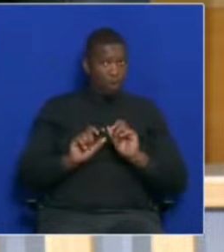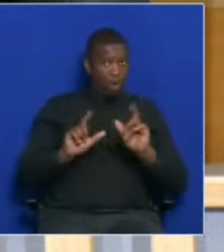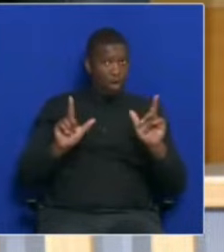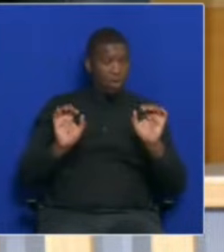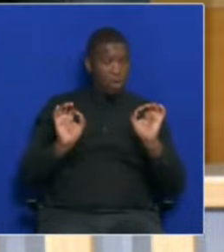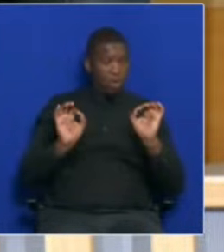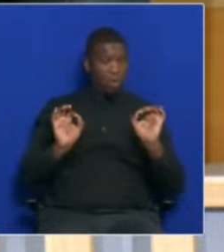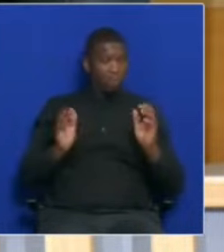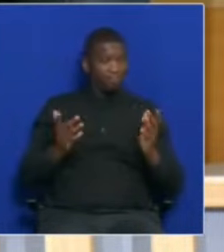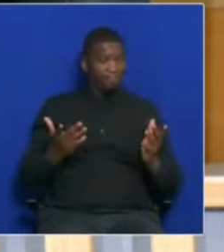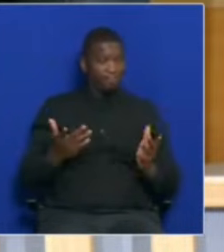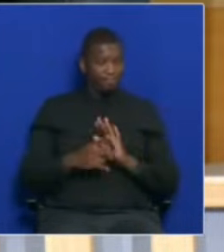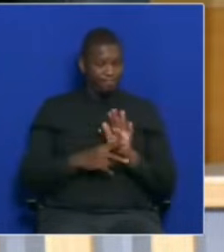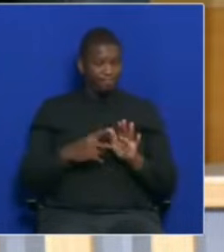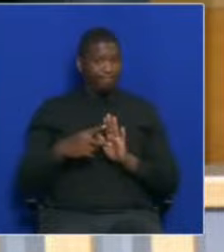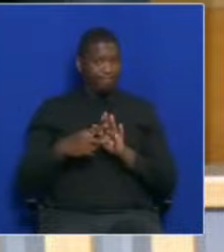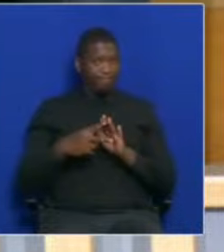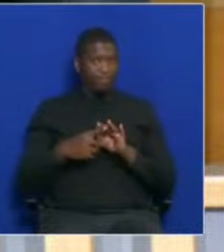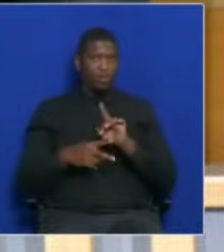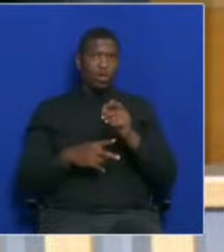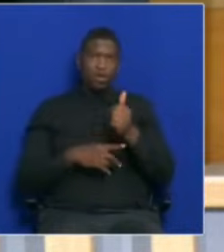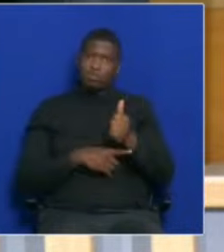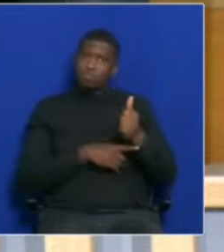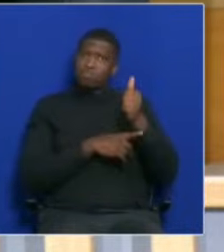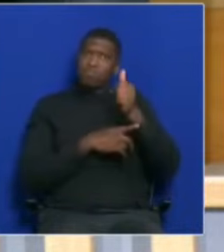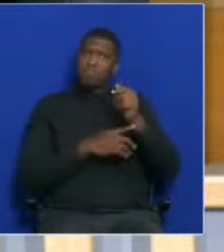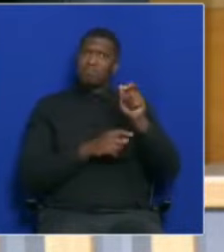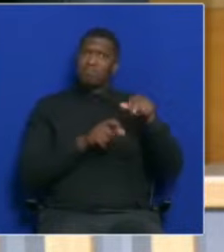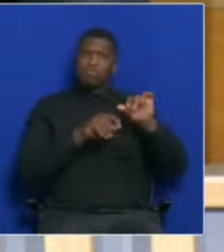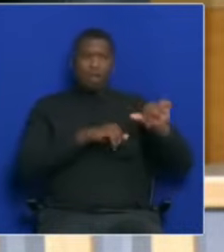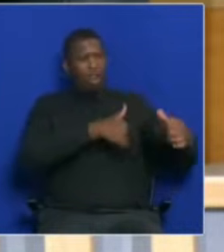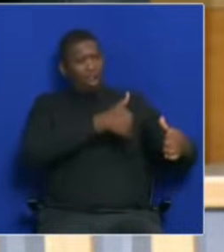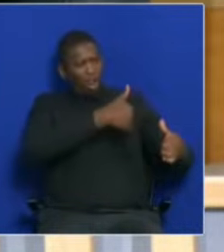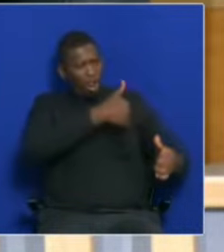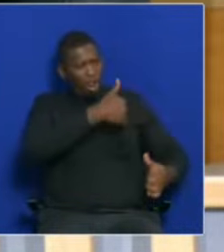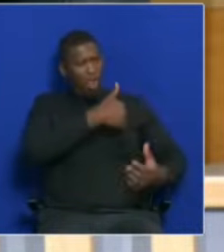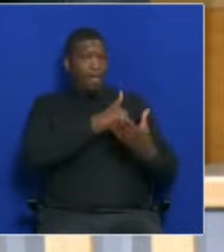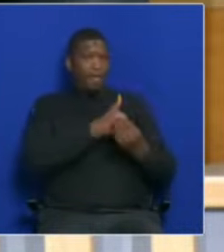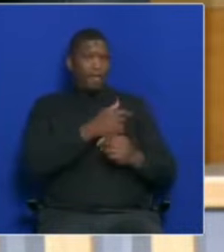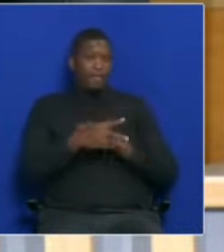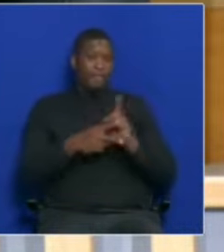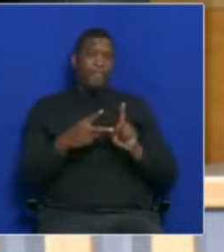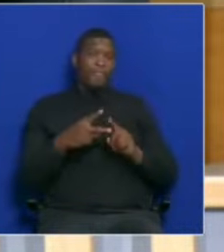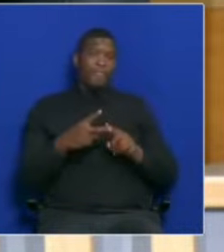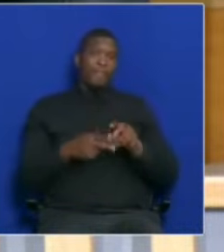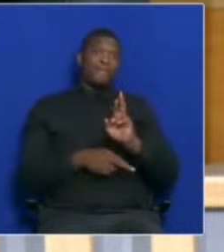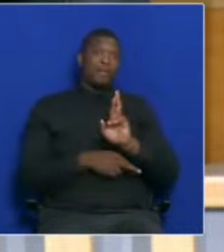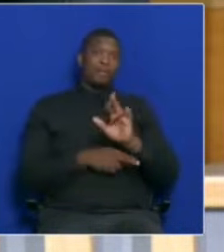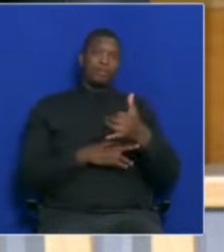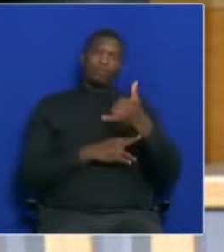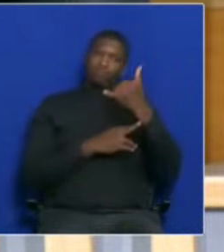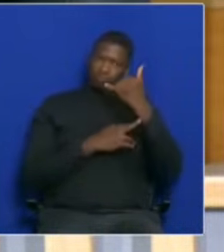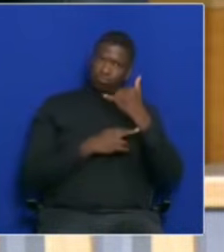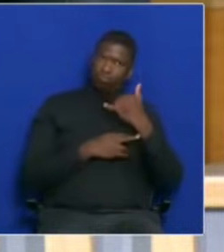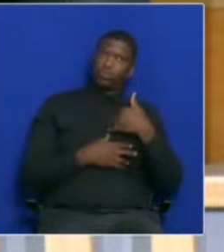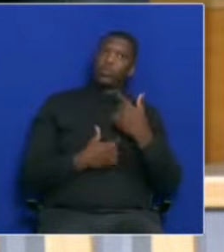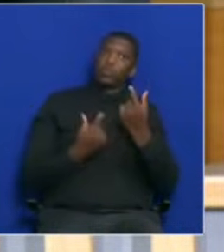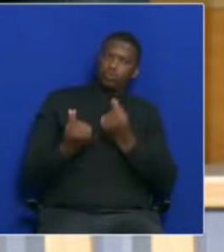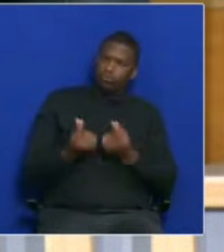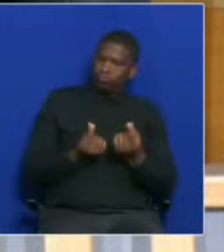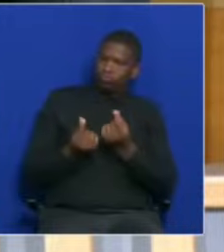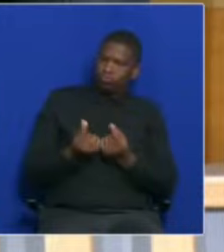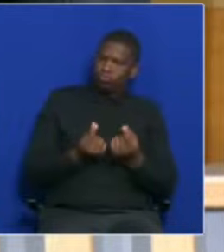the second in command. People report to you. And then Rapesu calls you, and you deal with it so